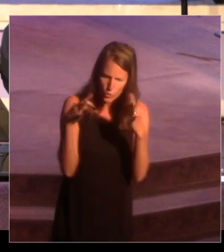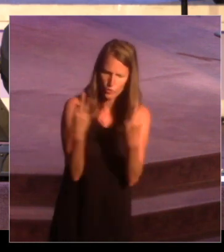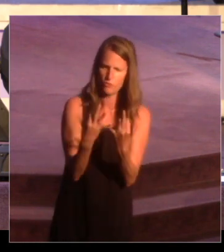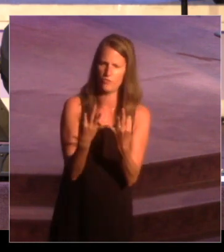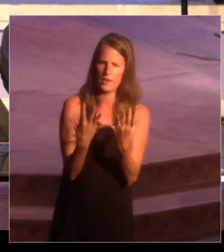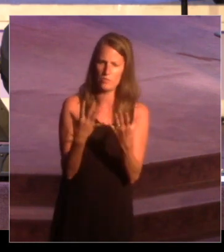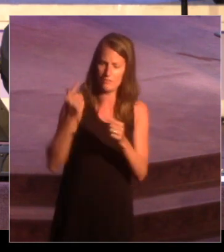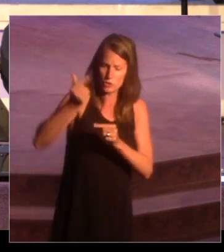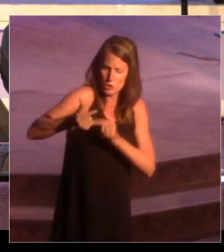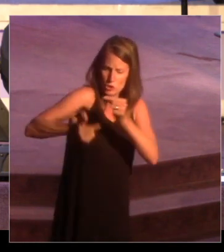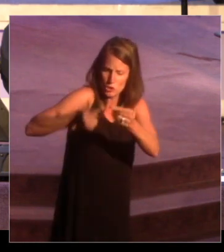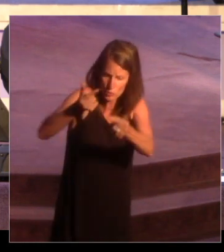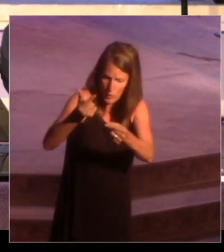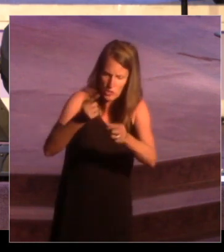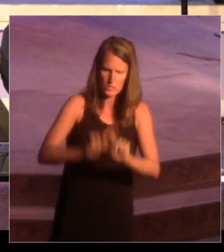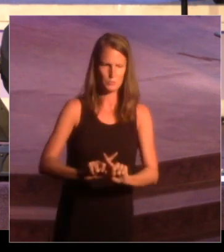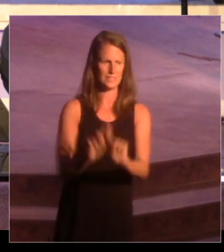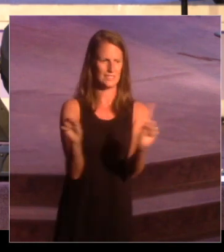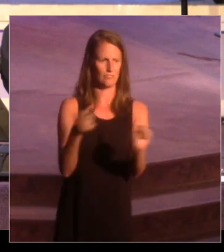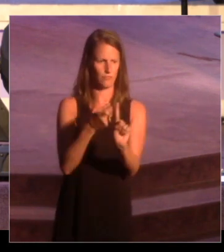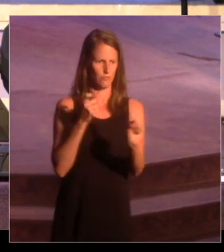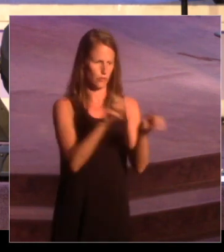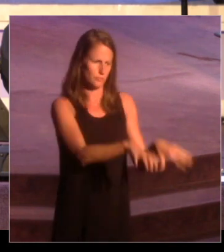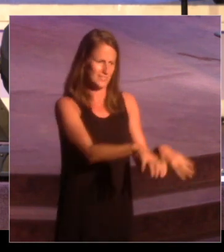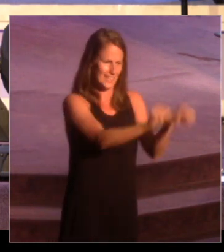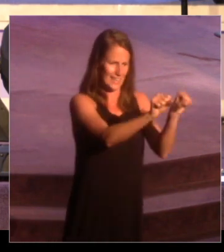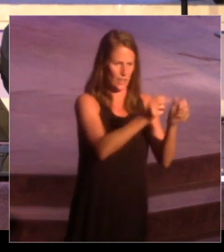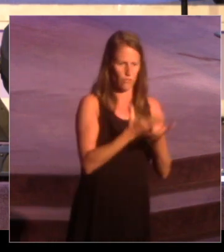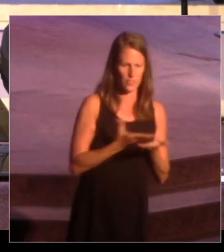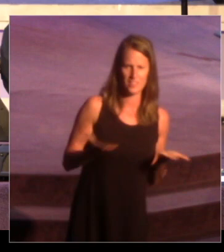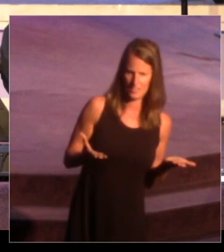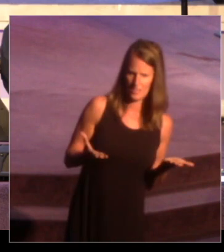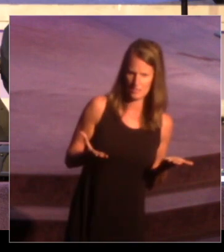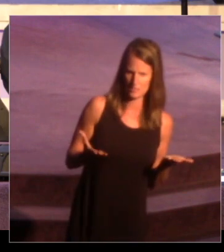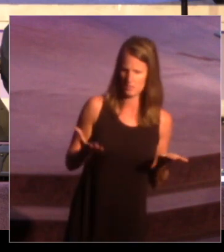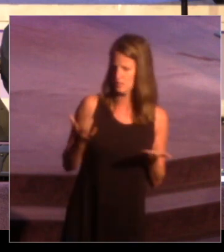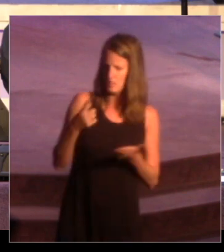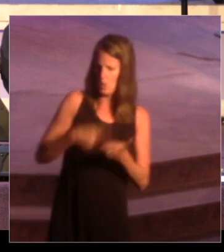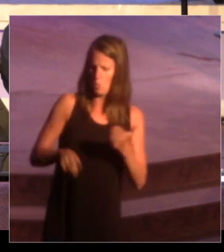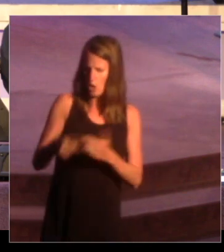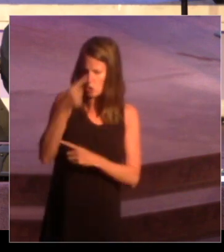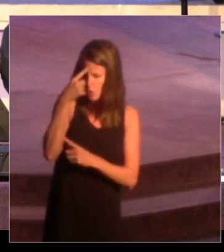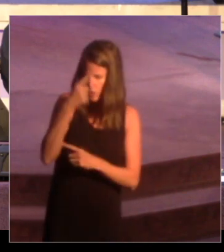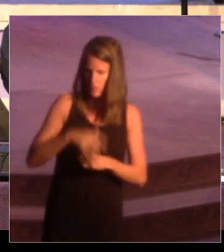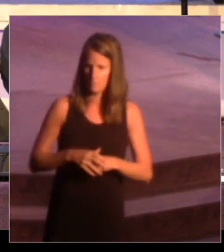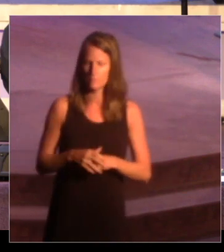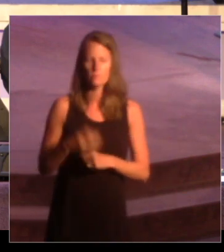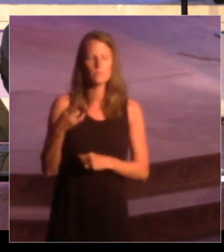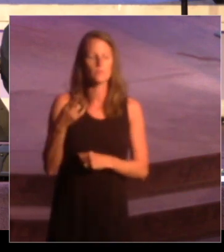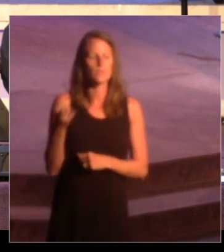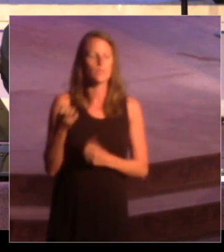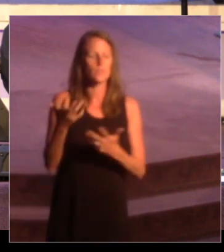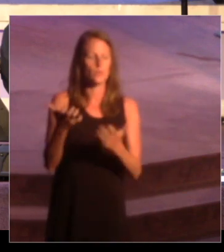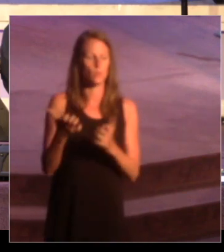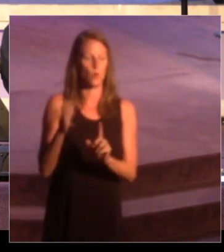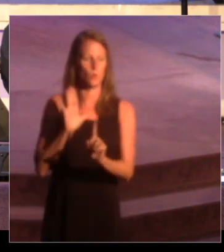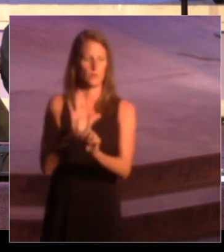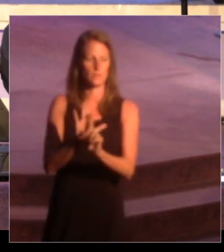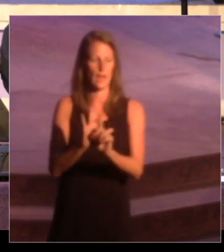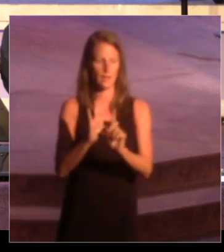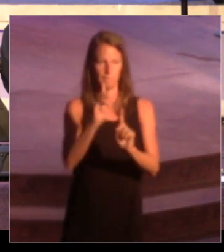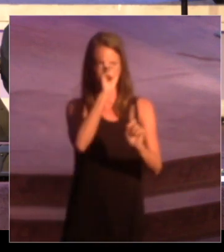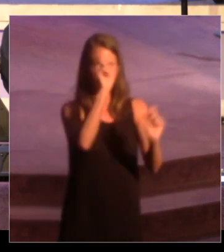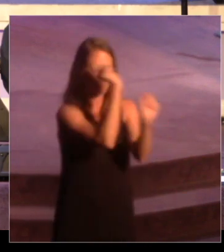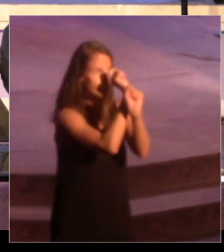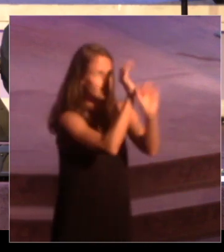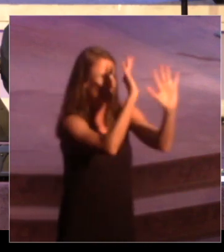for generations be different as soon as you take hold of this treasure? He wanted to take them and paint a picture